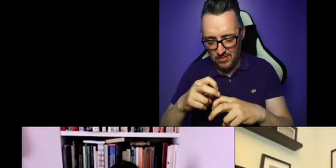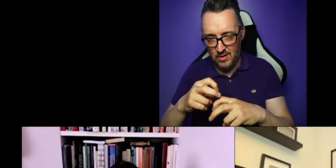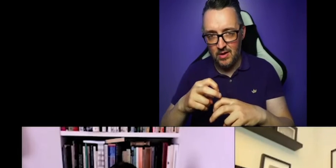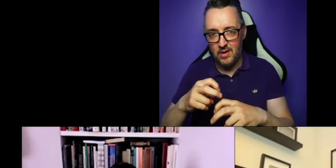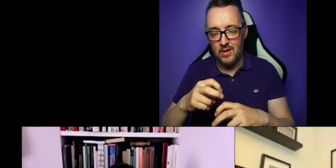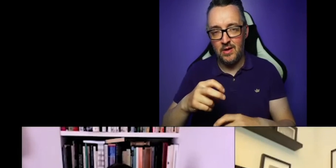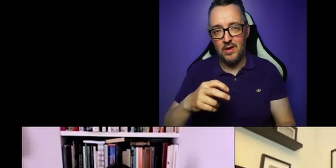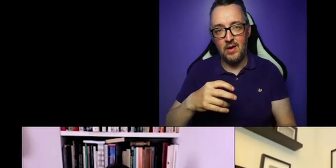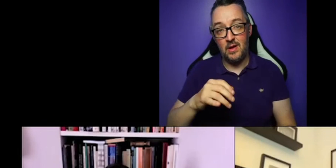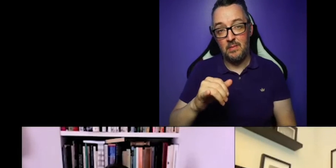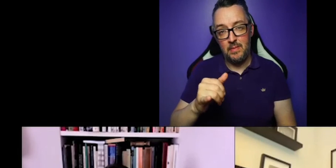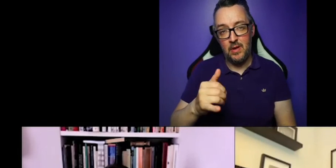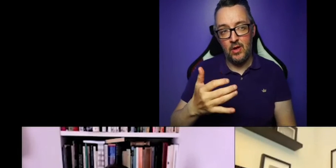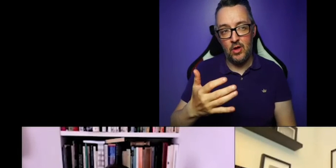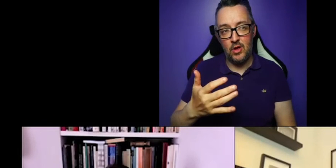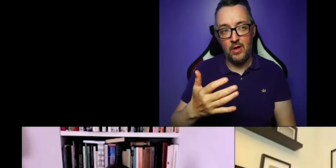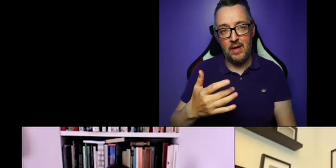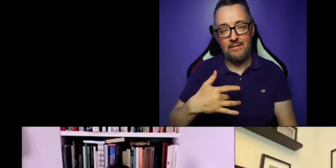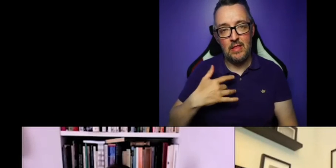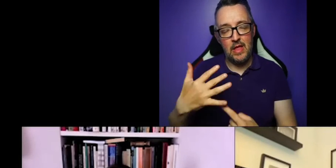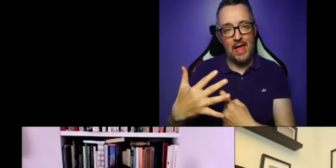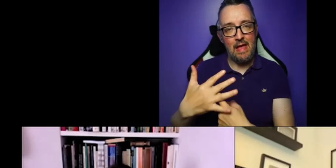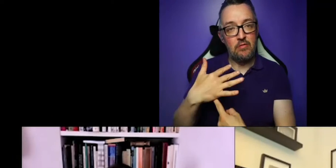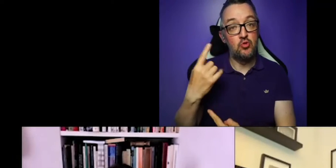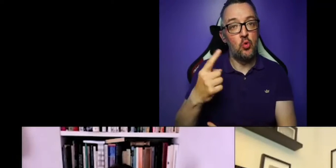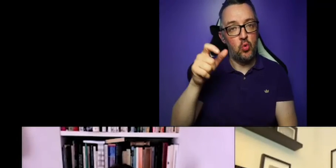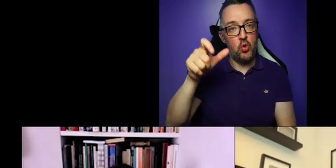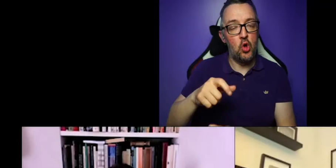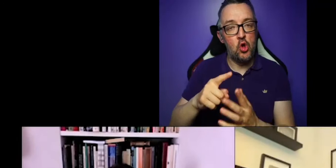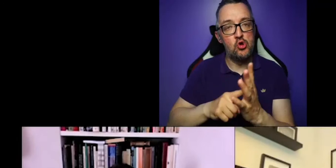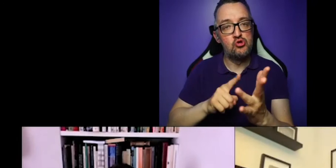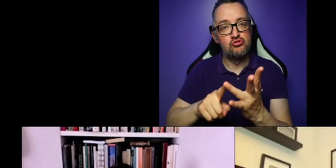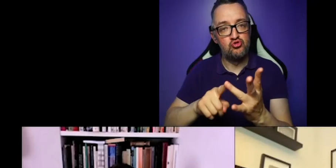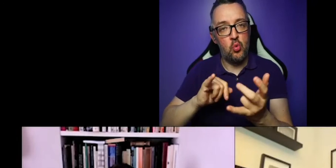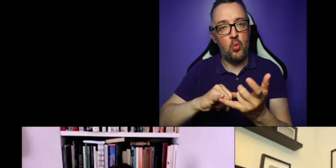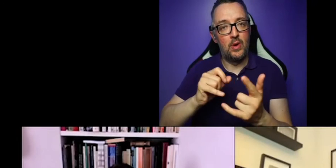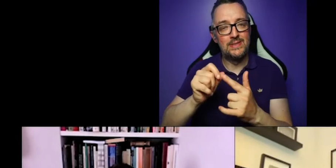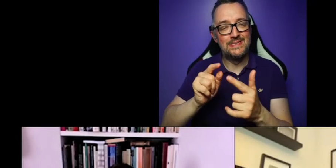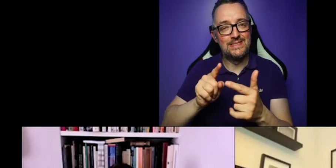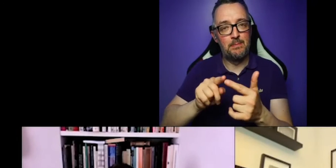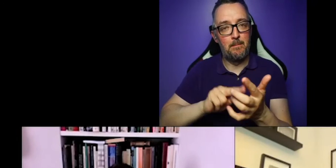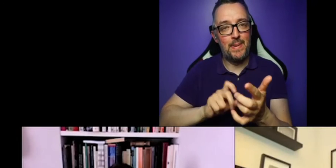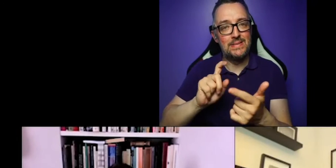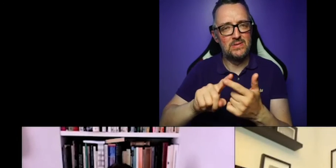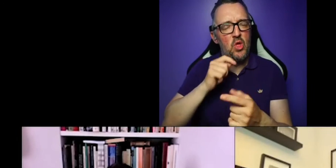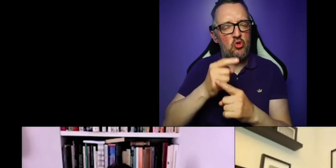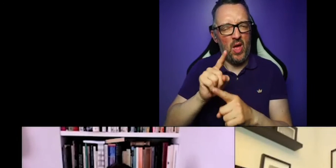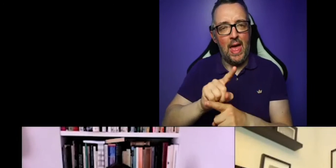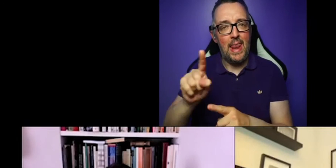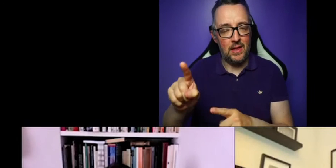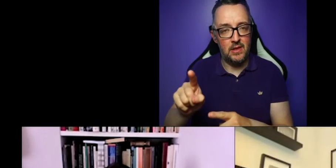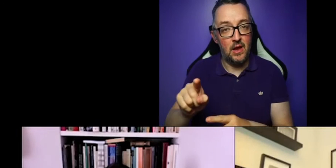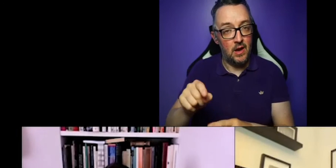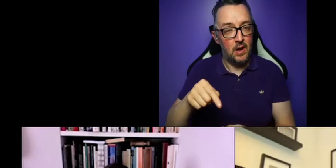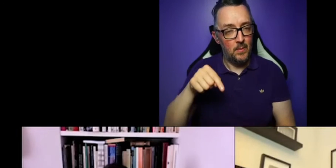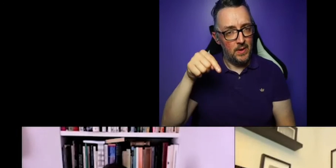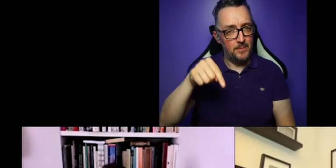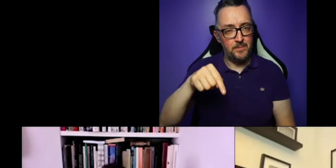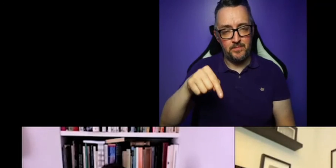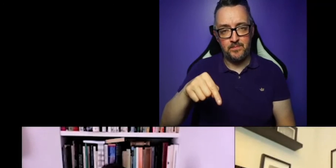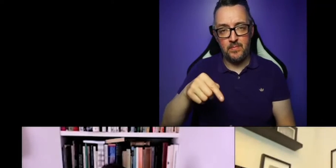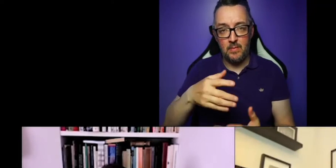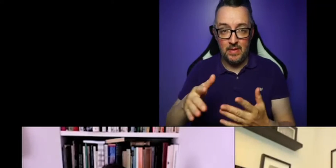And probably we want to talk about the influence of Joe Spence a bit later on in more detail, but certainly